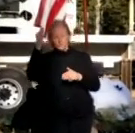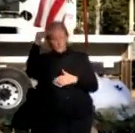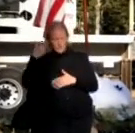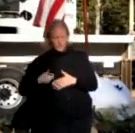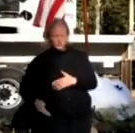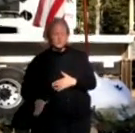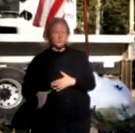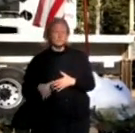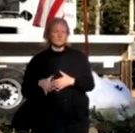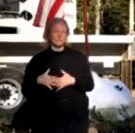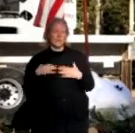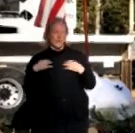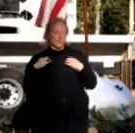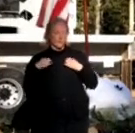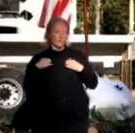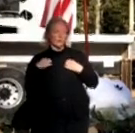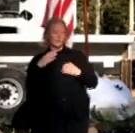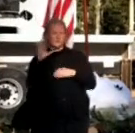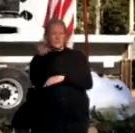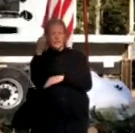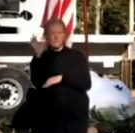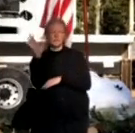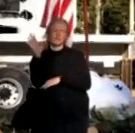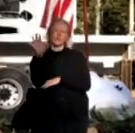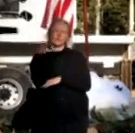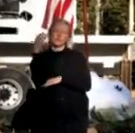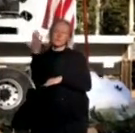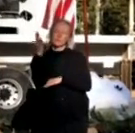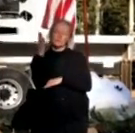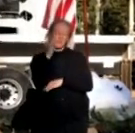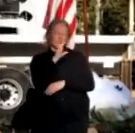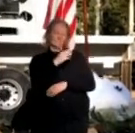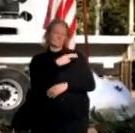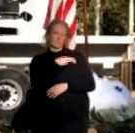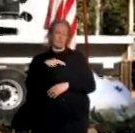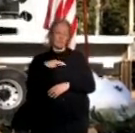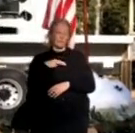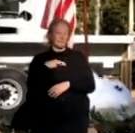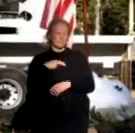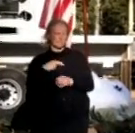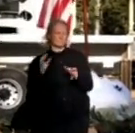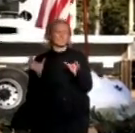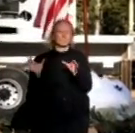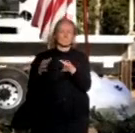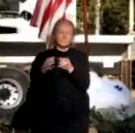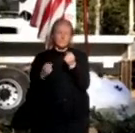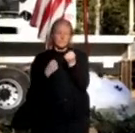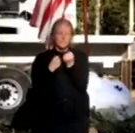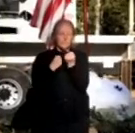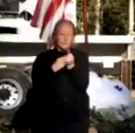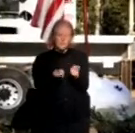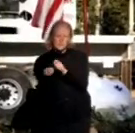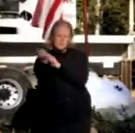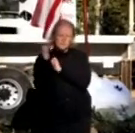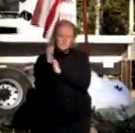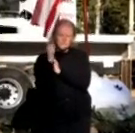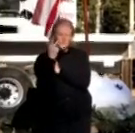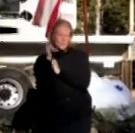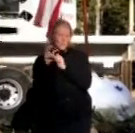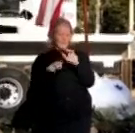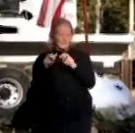clothes were all branded with capital Christmas tree logos. A bundle of sponsors they had flung on their backs, and they looked like hikers